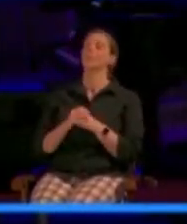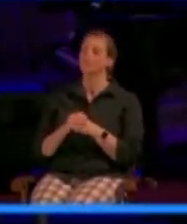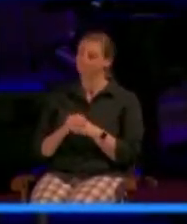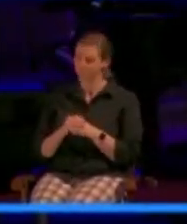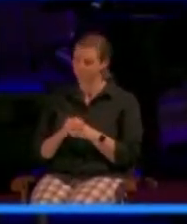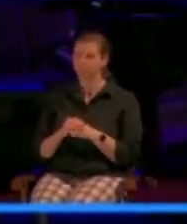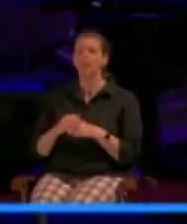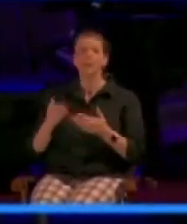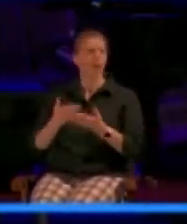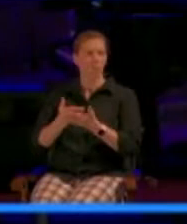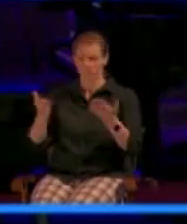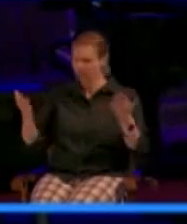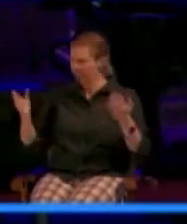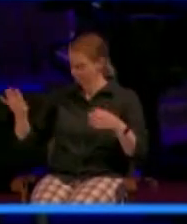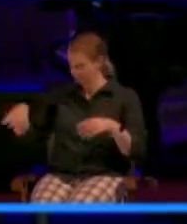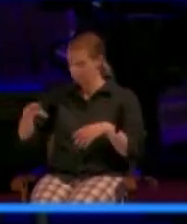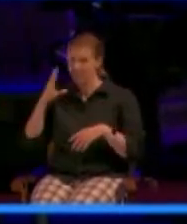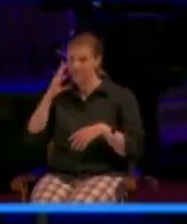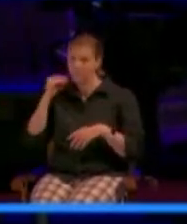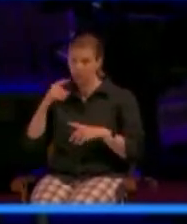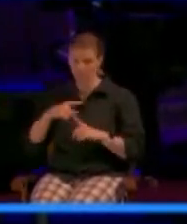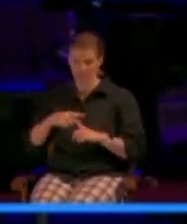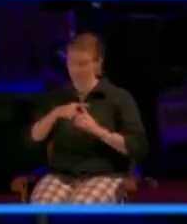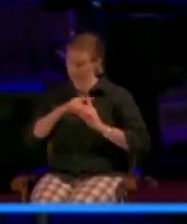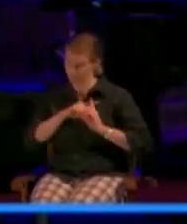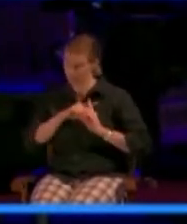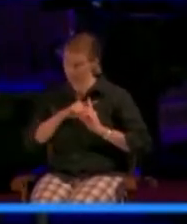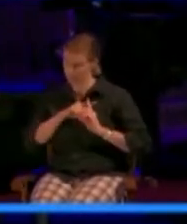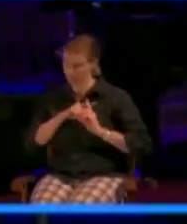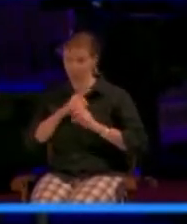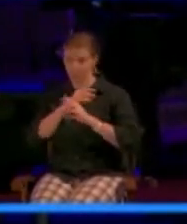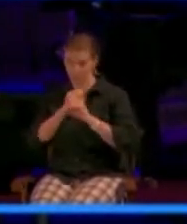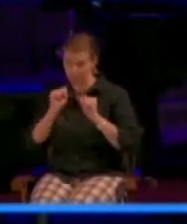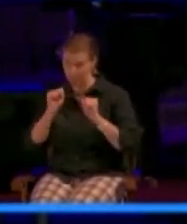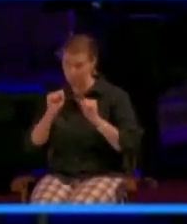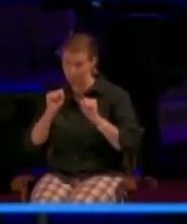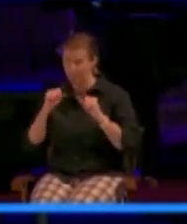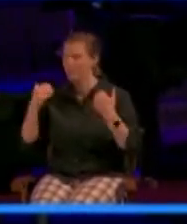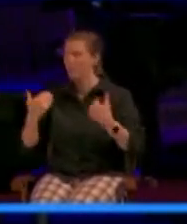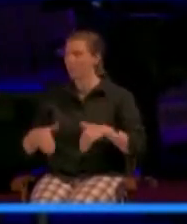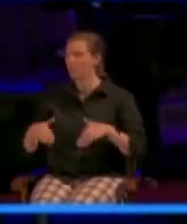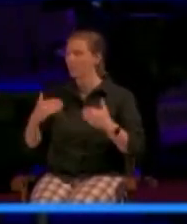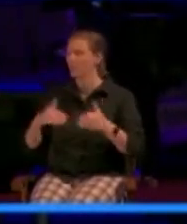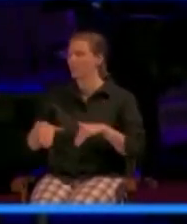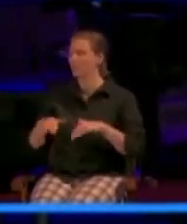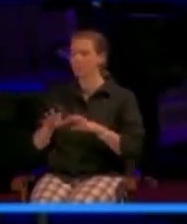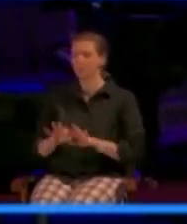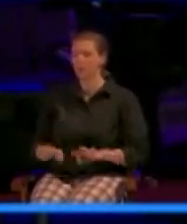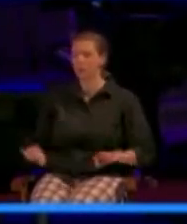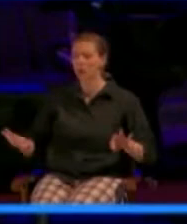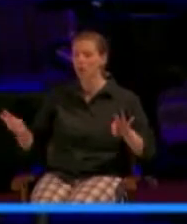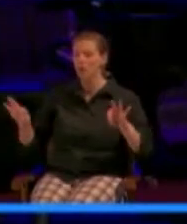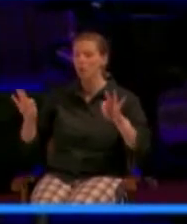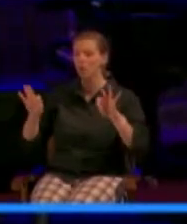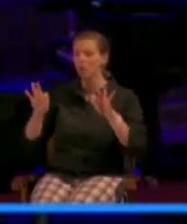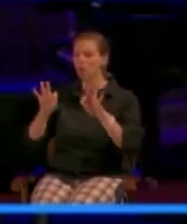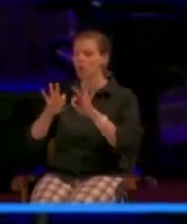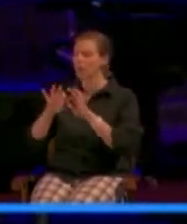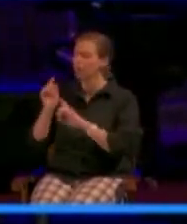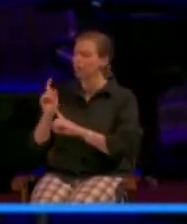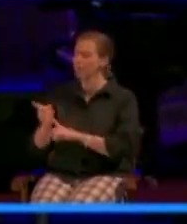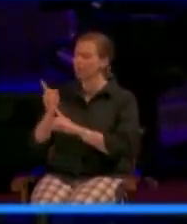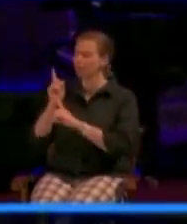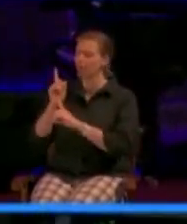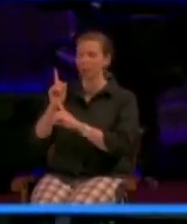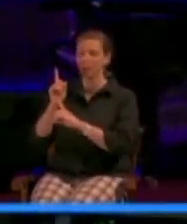of utmost importance. I think that when a person comes to Christ, there has to be a spirit